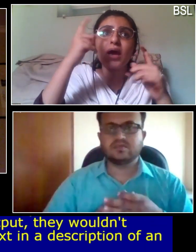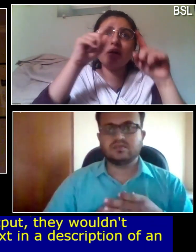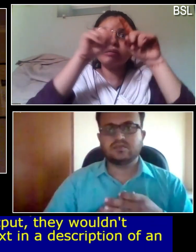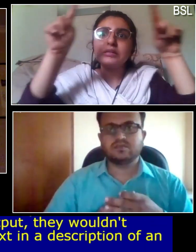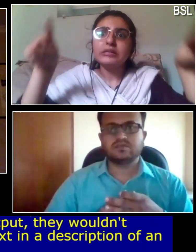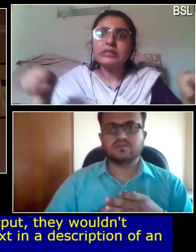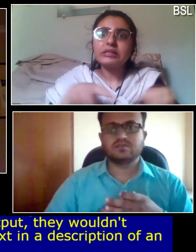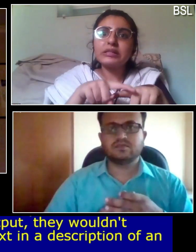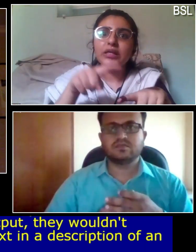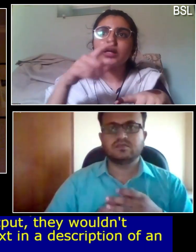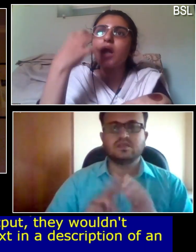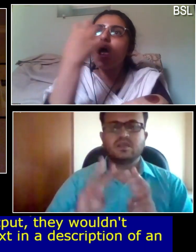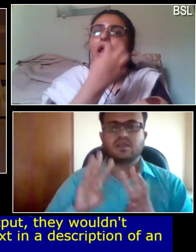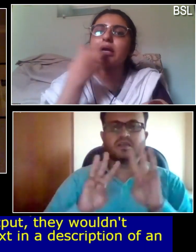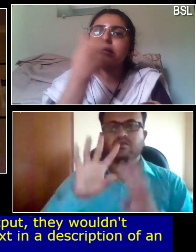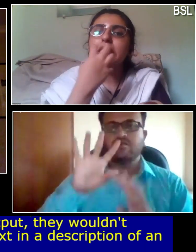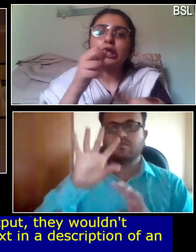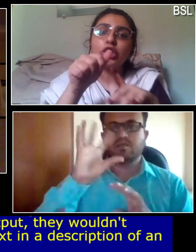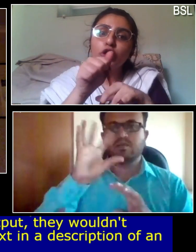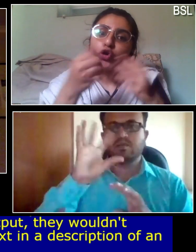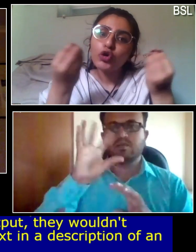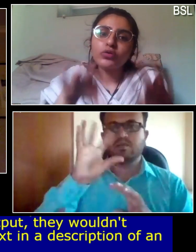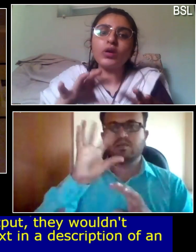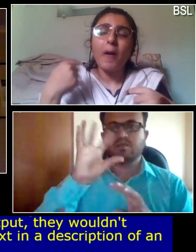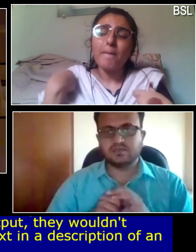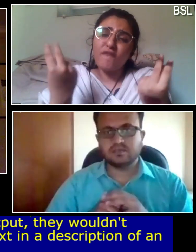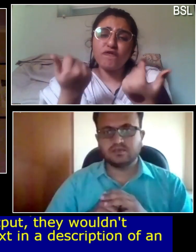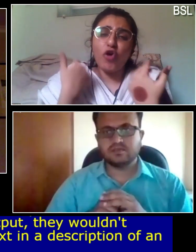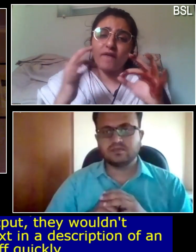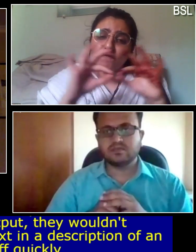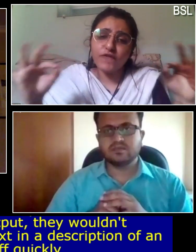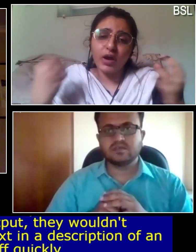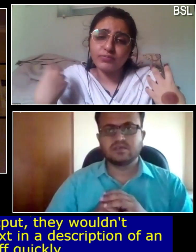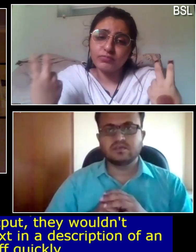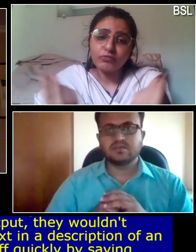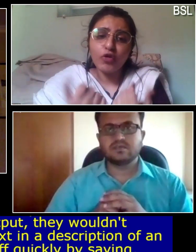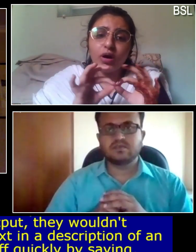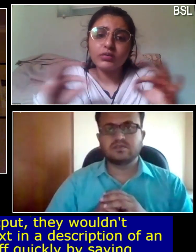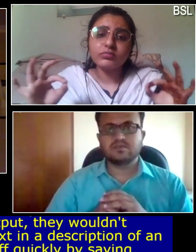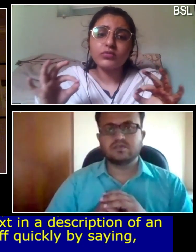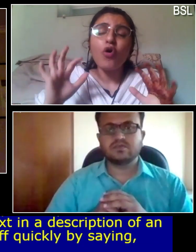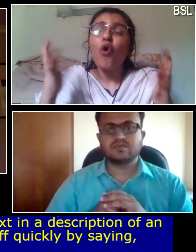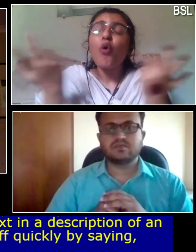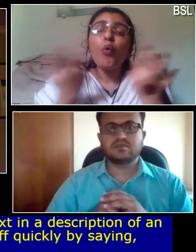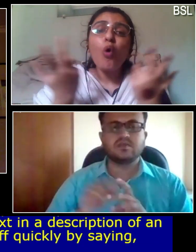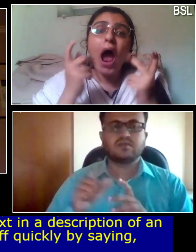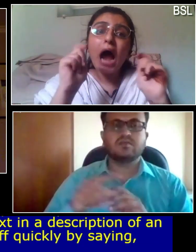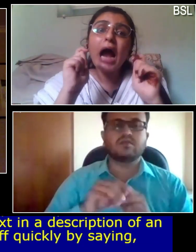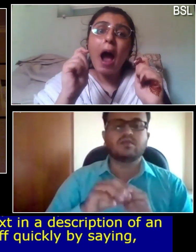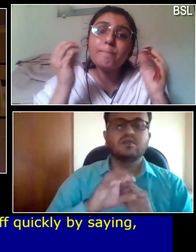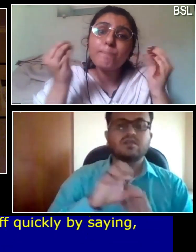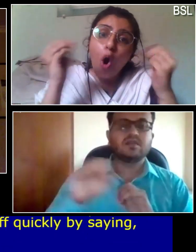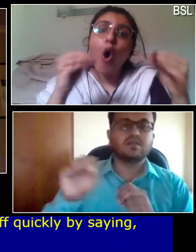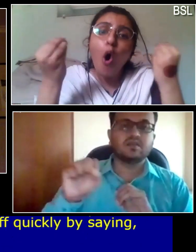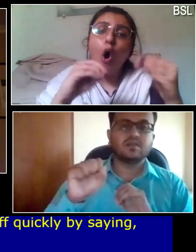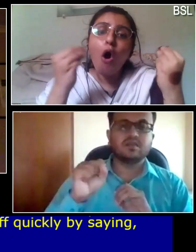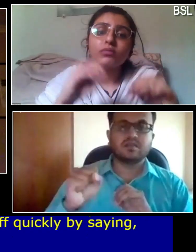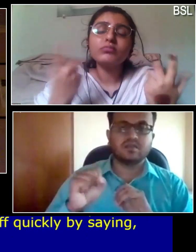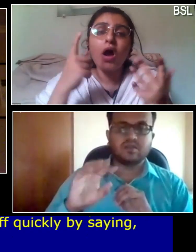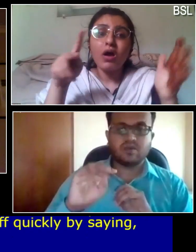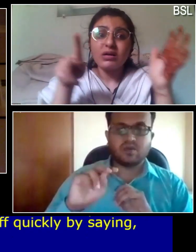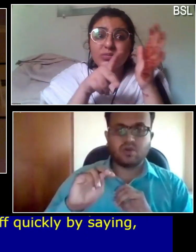So I'll just finish off quickly by saying, okay, what needs to be done? We need to ensure that policy is